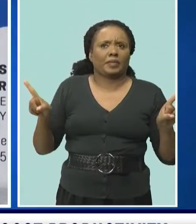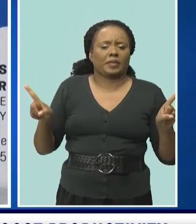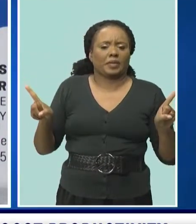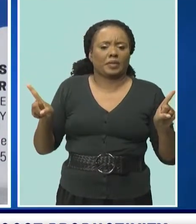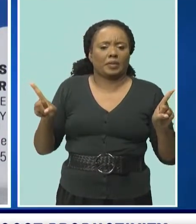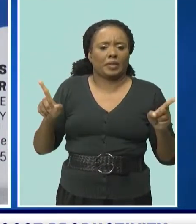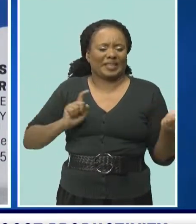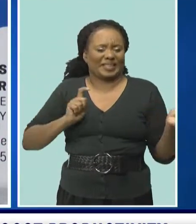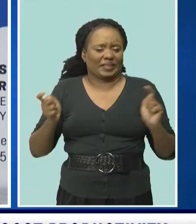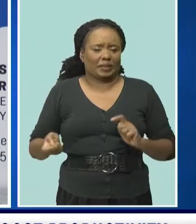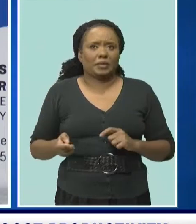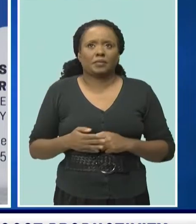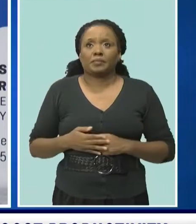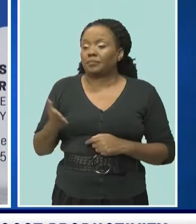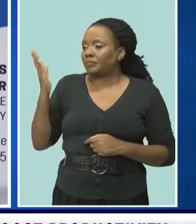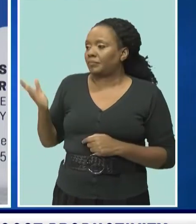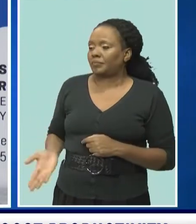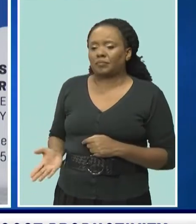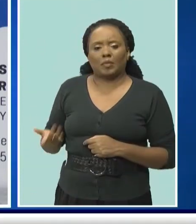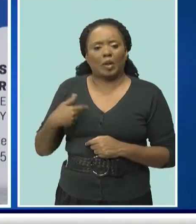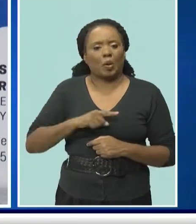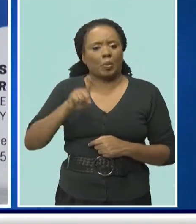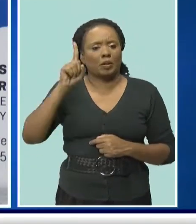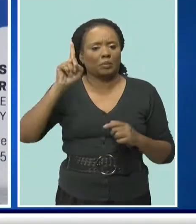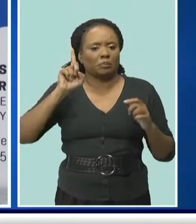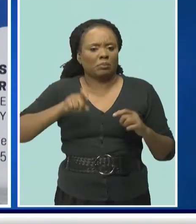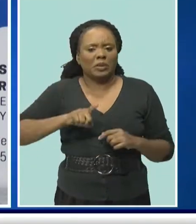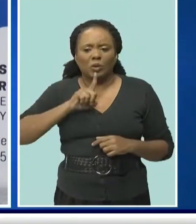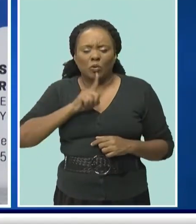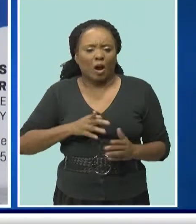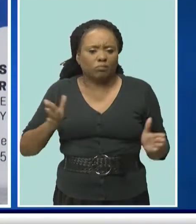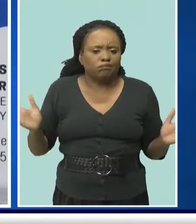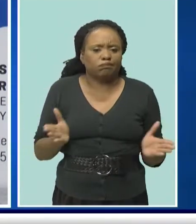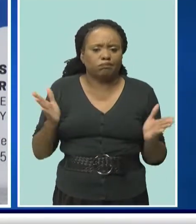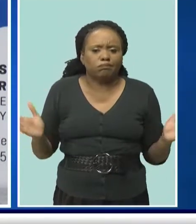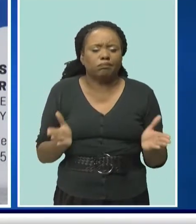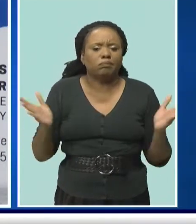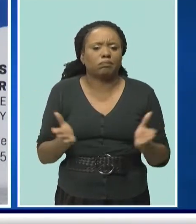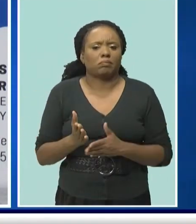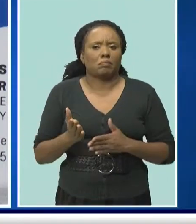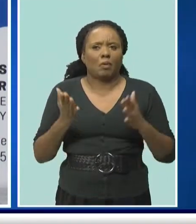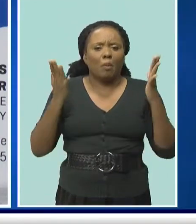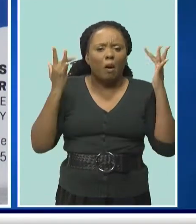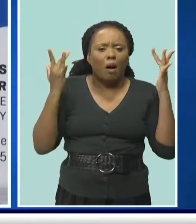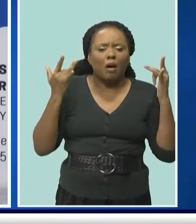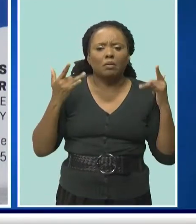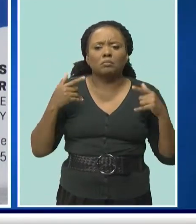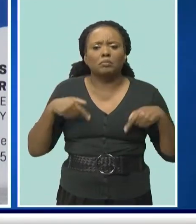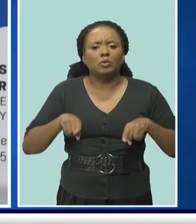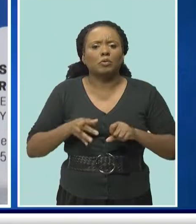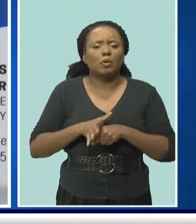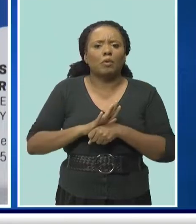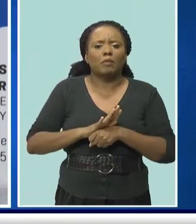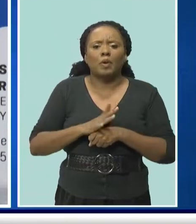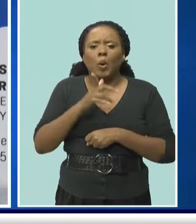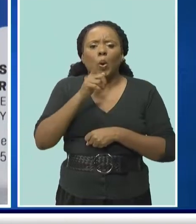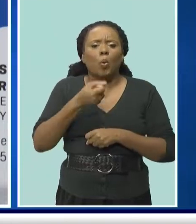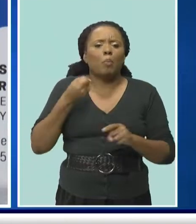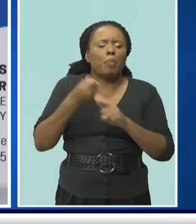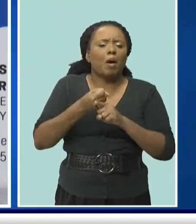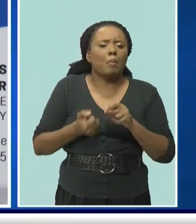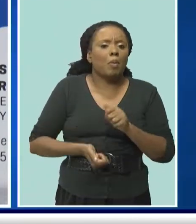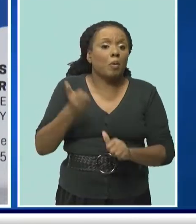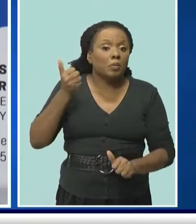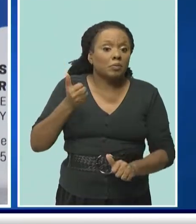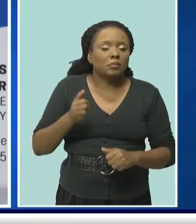come, and it's understandable because over the course of the COVID, who took the greatest hit? It was